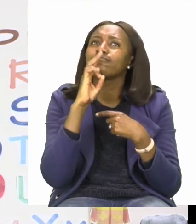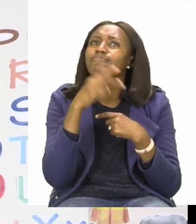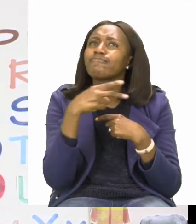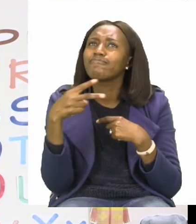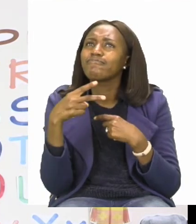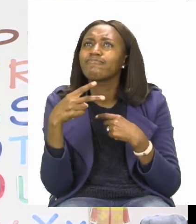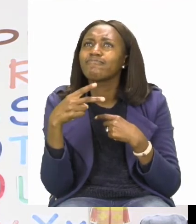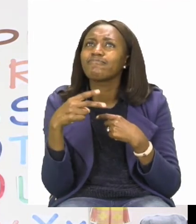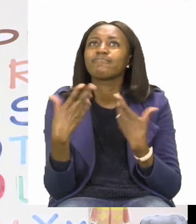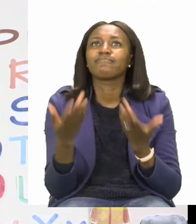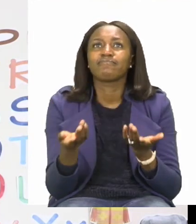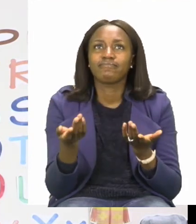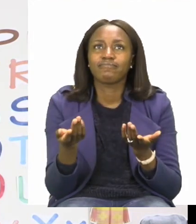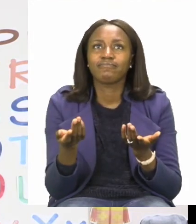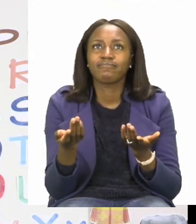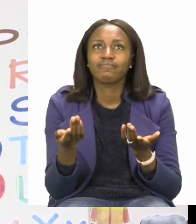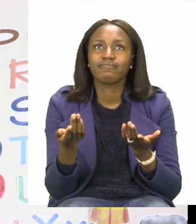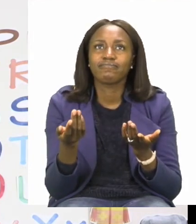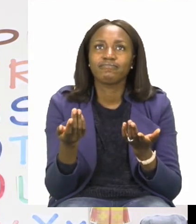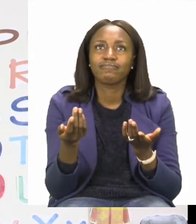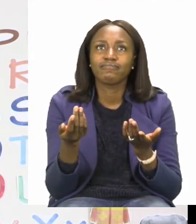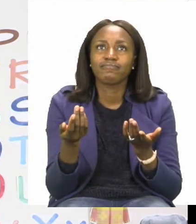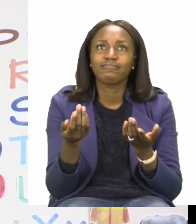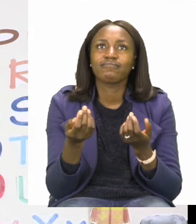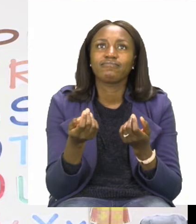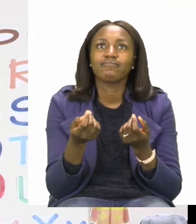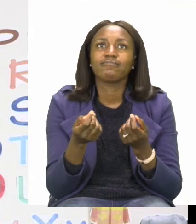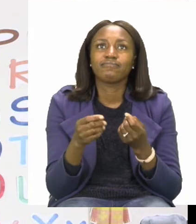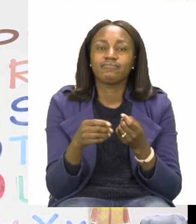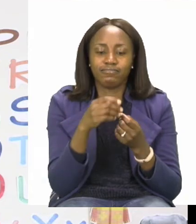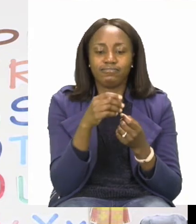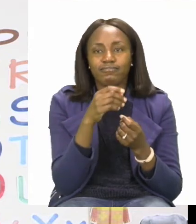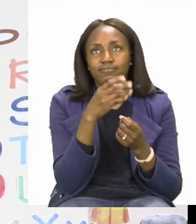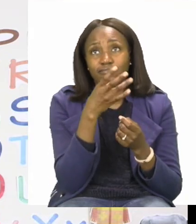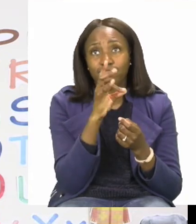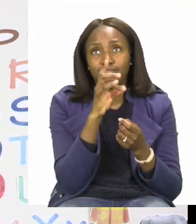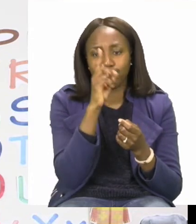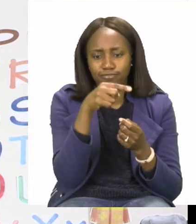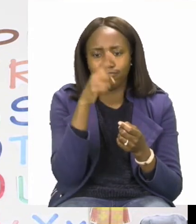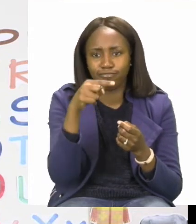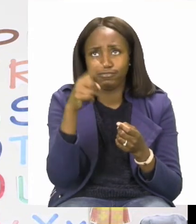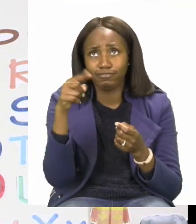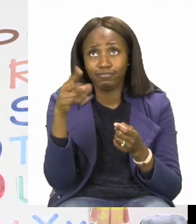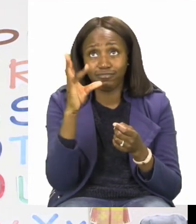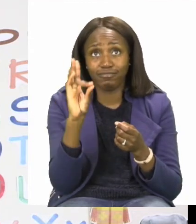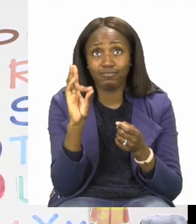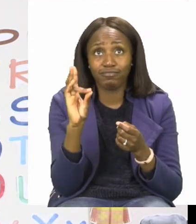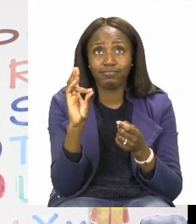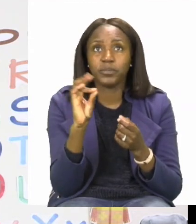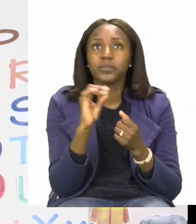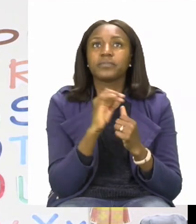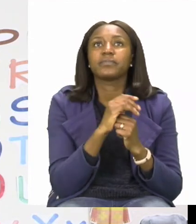on. So, we need to draw 7 sticks. 1, 2, 3, 4,